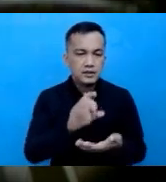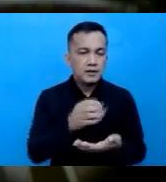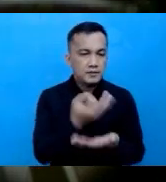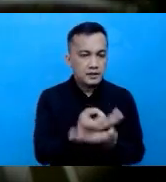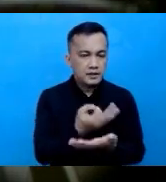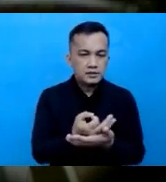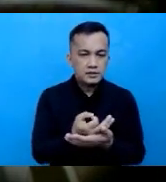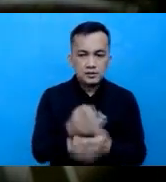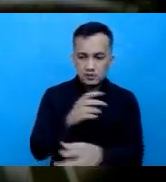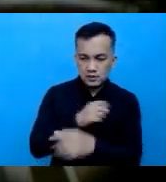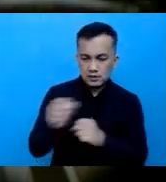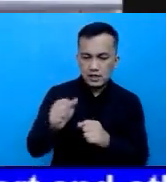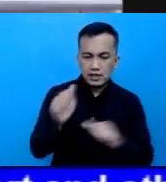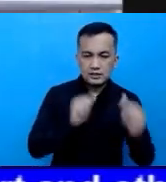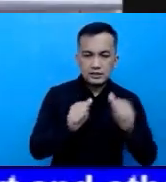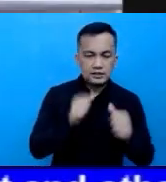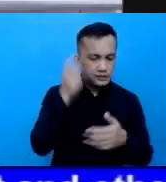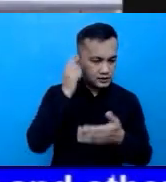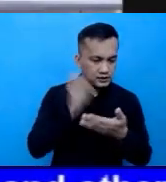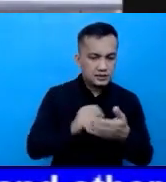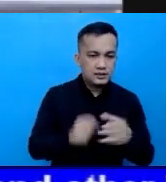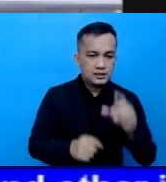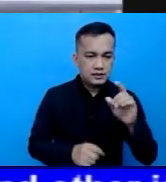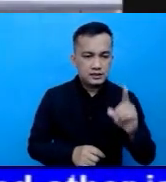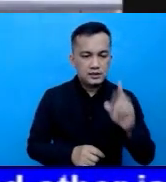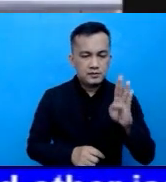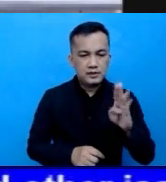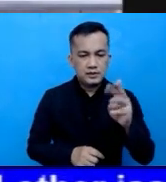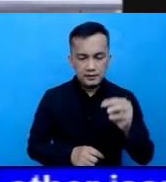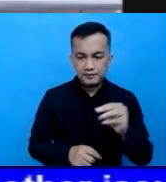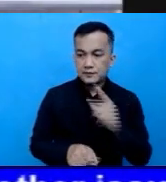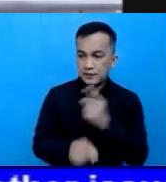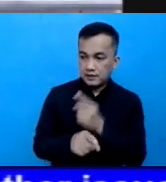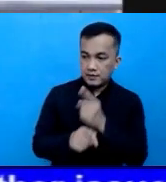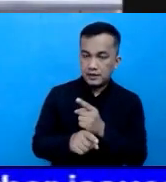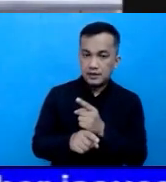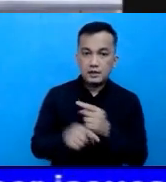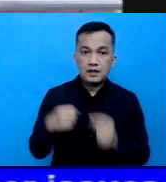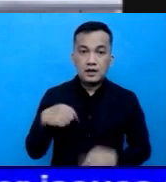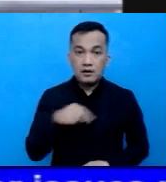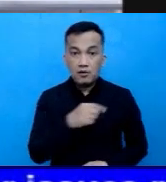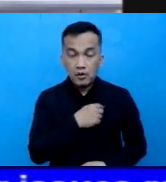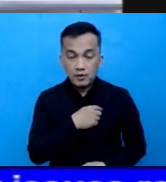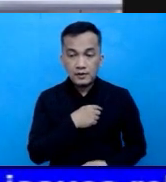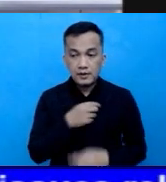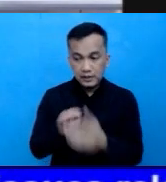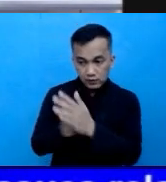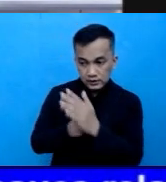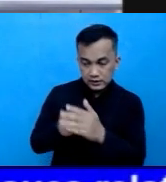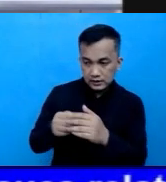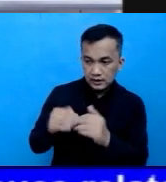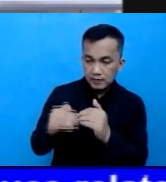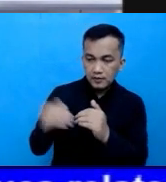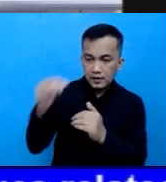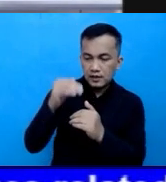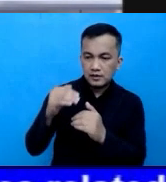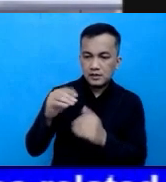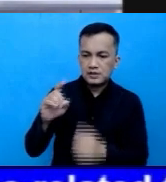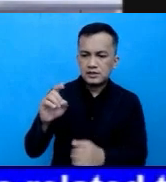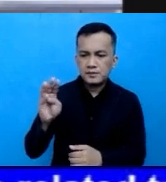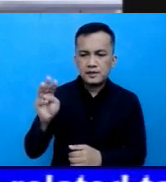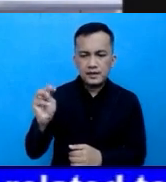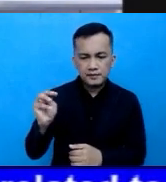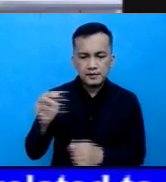secretary ng DBM. Sir, tama po na nagre-request po kami ng higher amount and then DBM is also giving